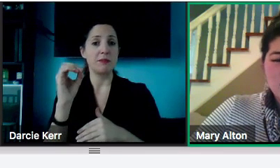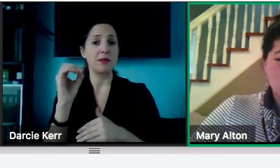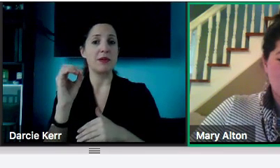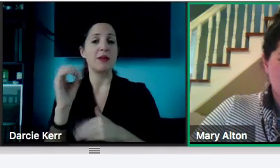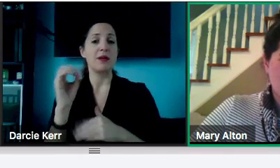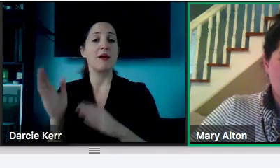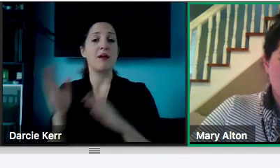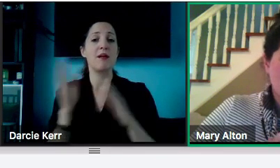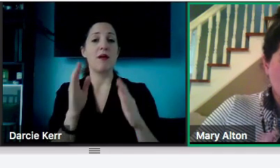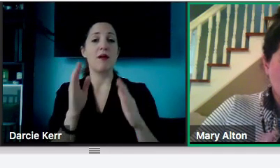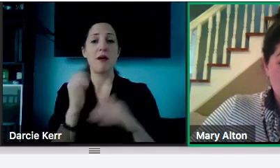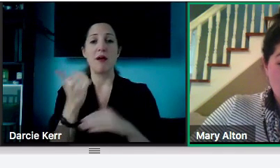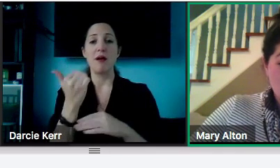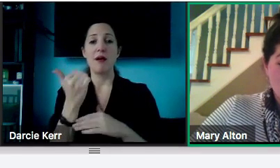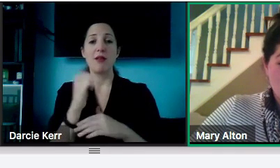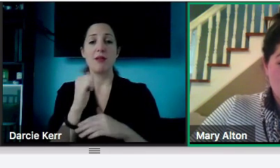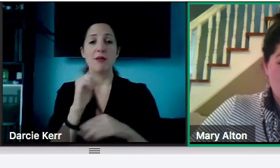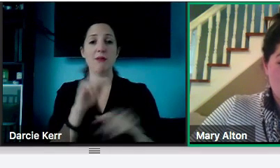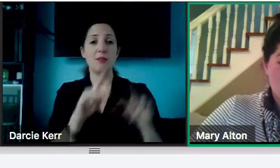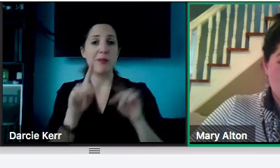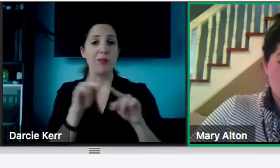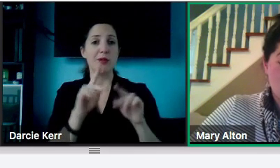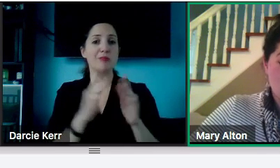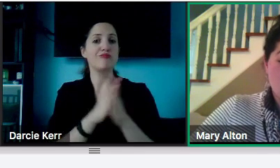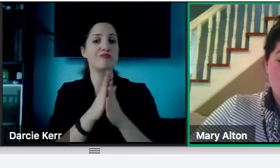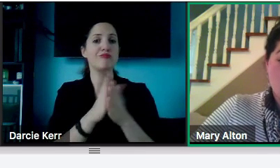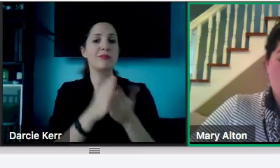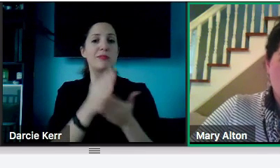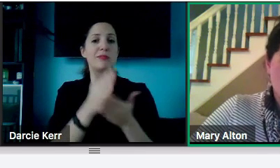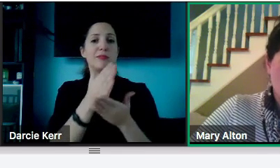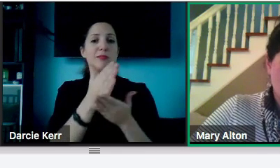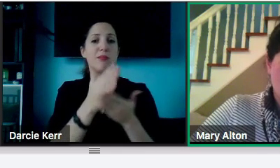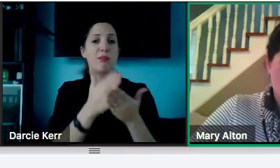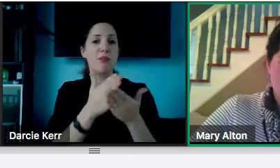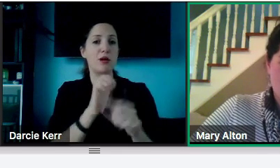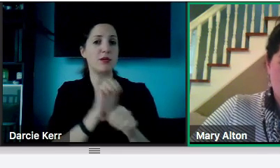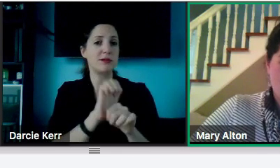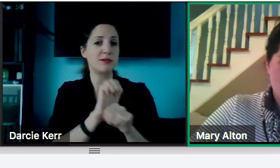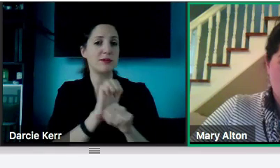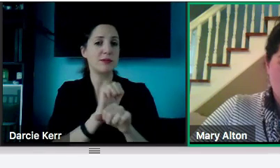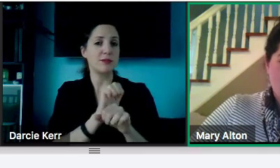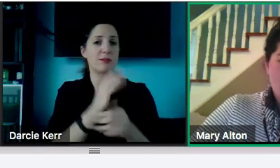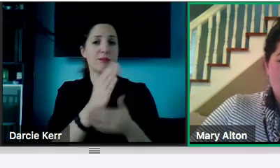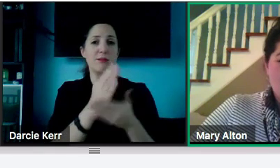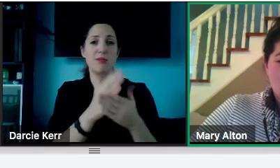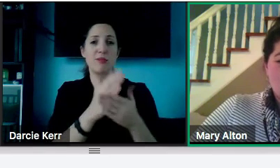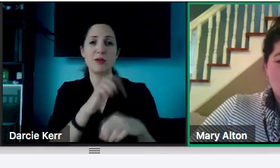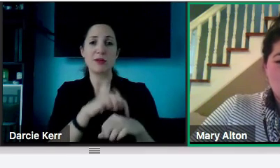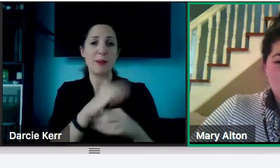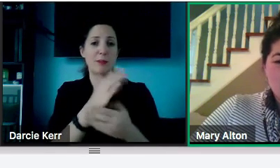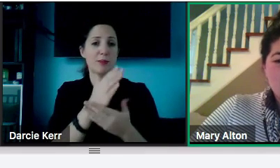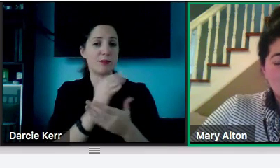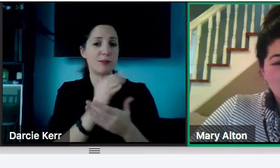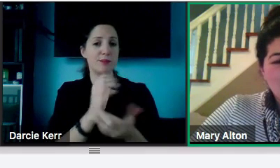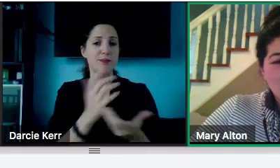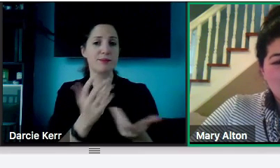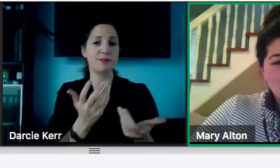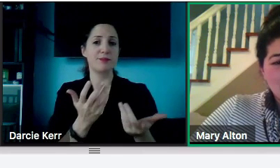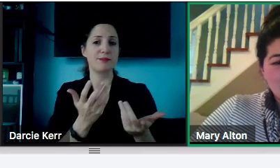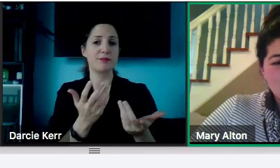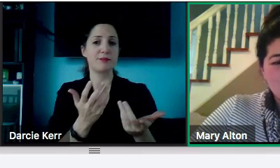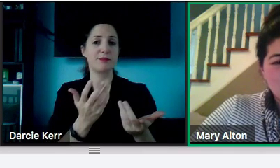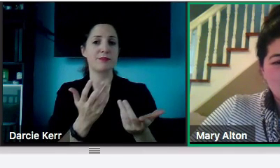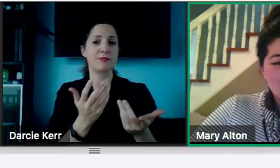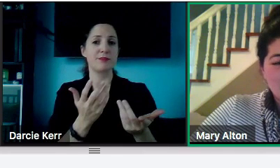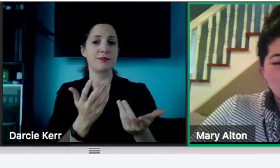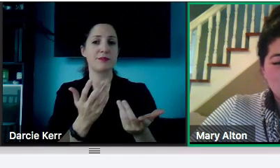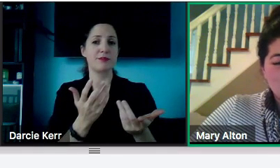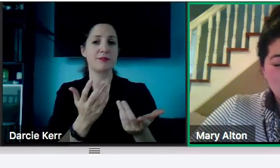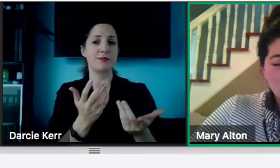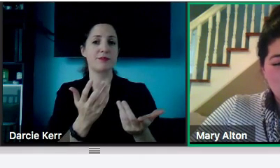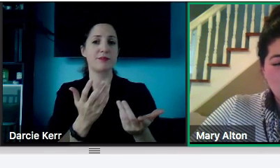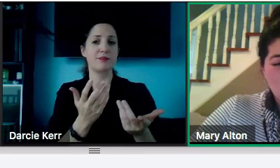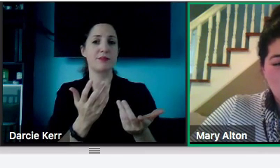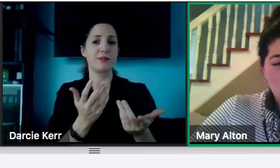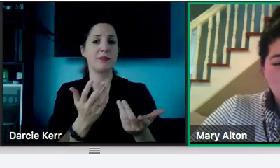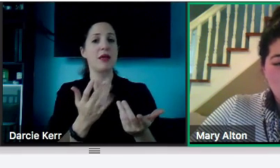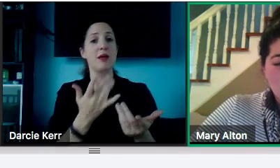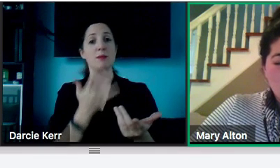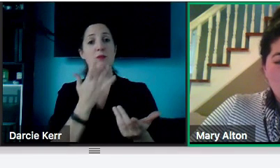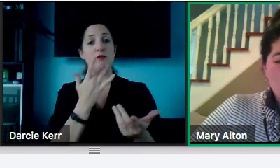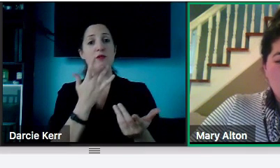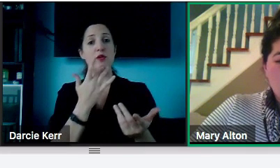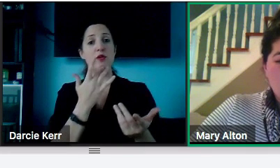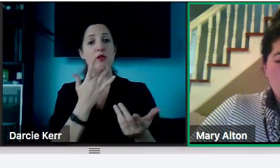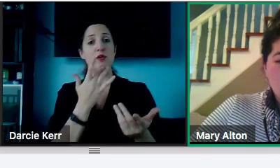maybe securing a part-time sort of position or contracted position, where they still have that flexibility that they're looking